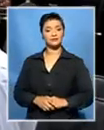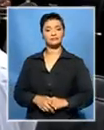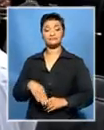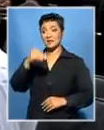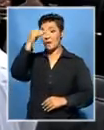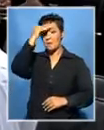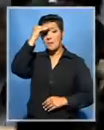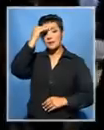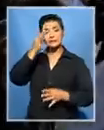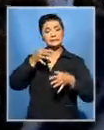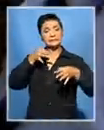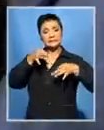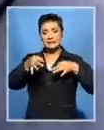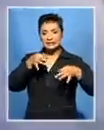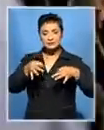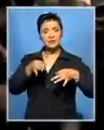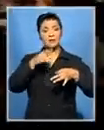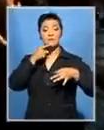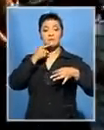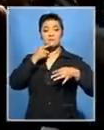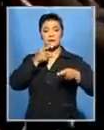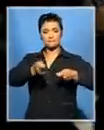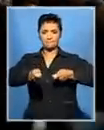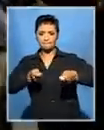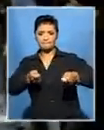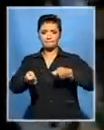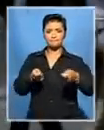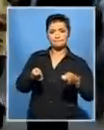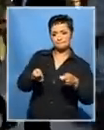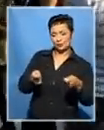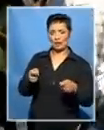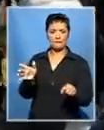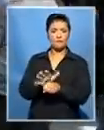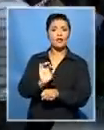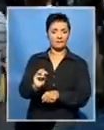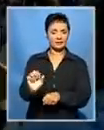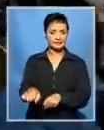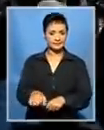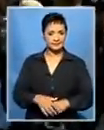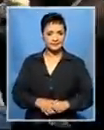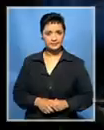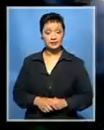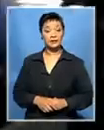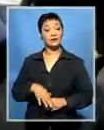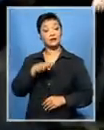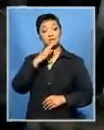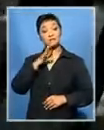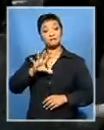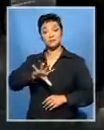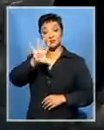pains to explain that minimum force and maximum restraint were applied at all times.